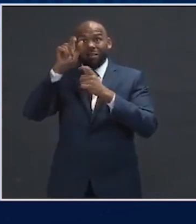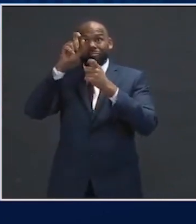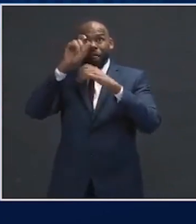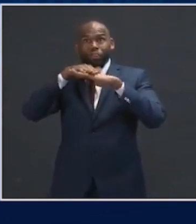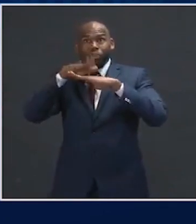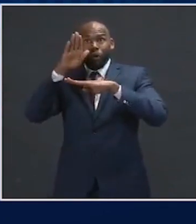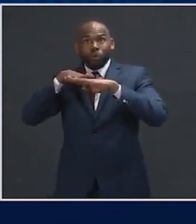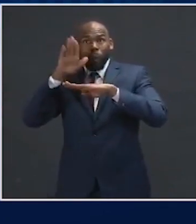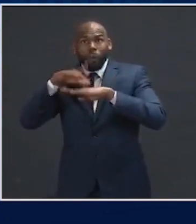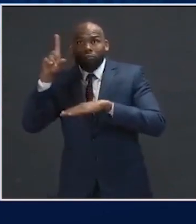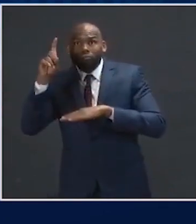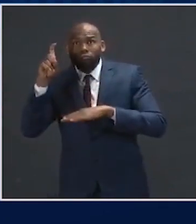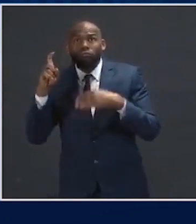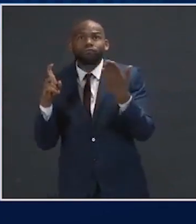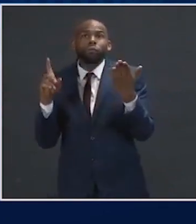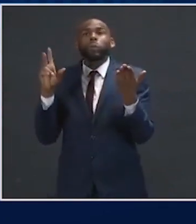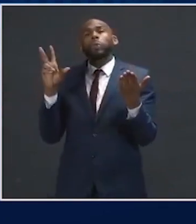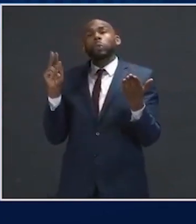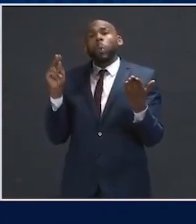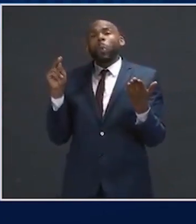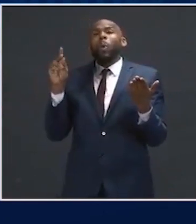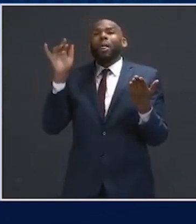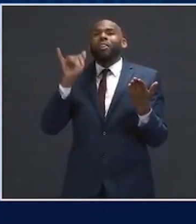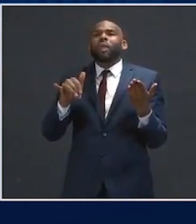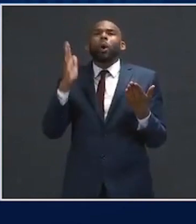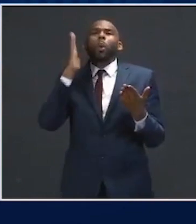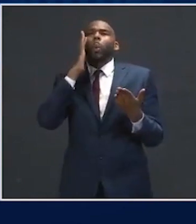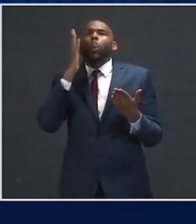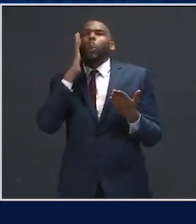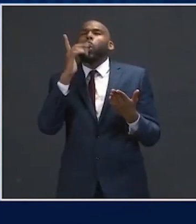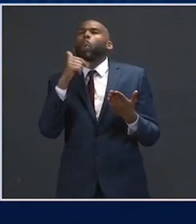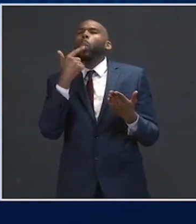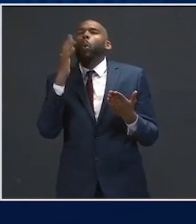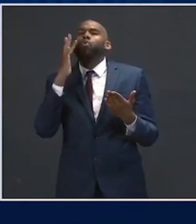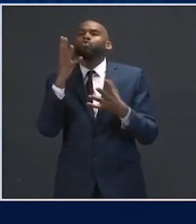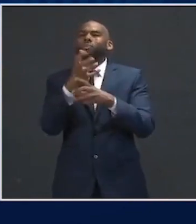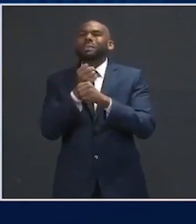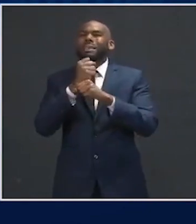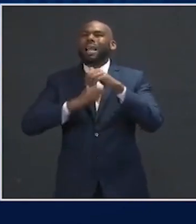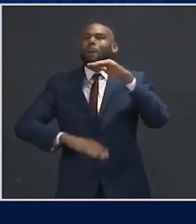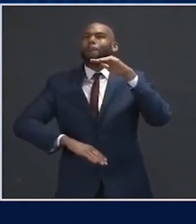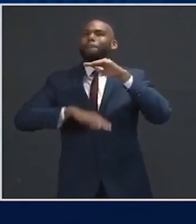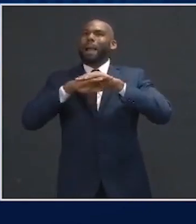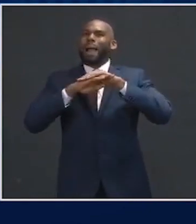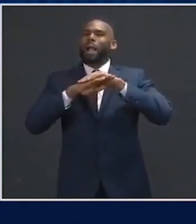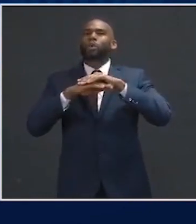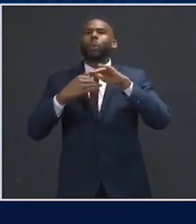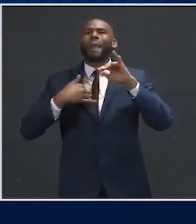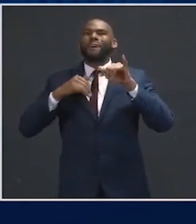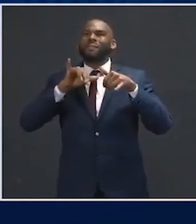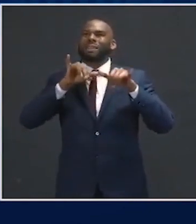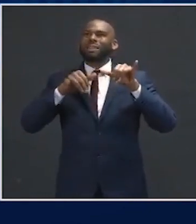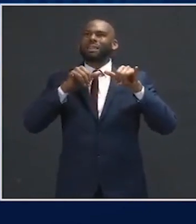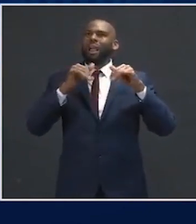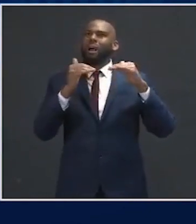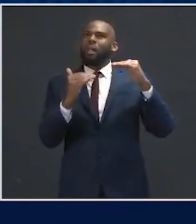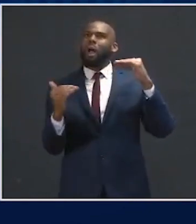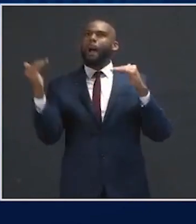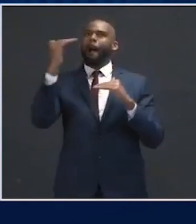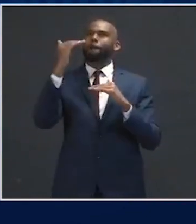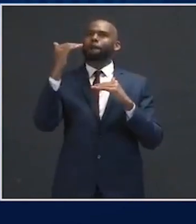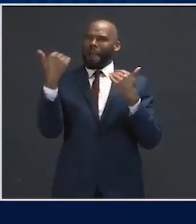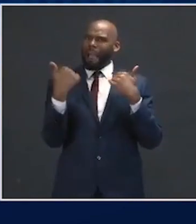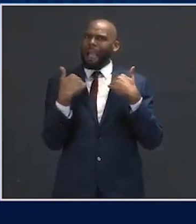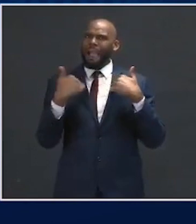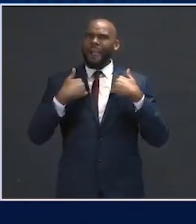threshold. That's kind of who would receive the maximum amount. There is then a scale up beyond that. These negotiations